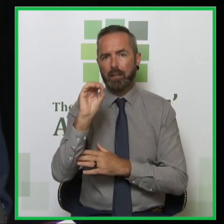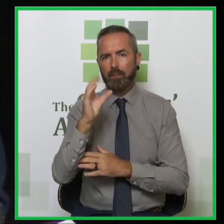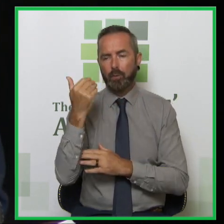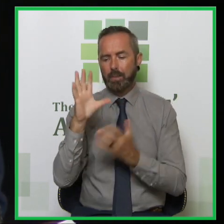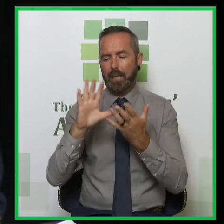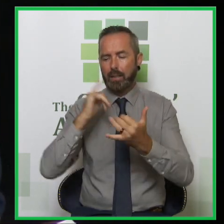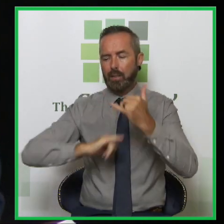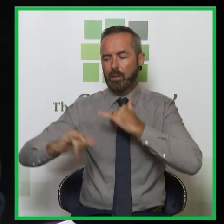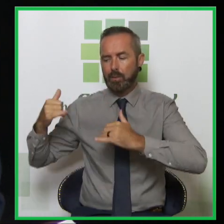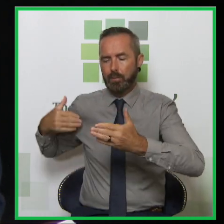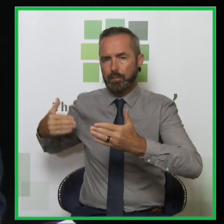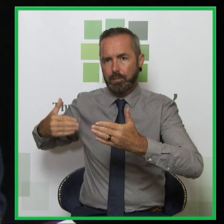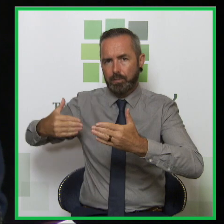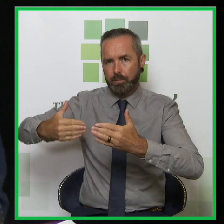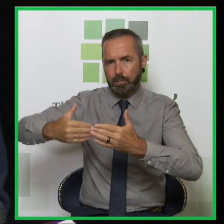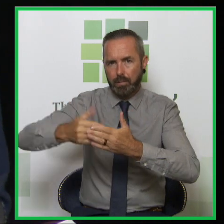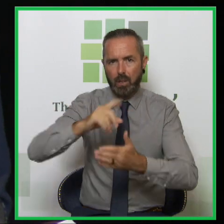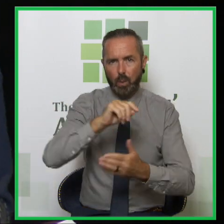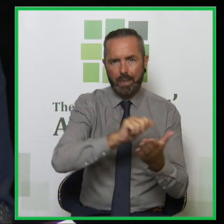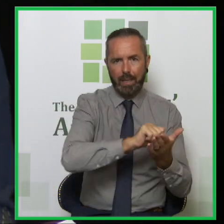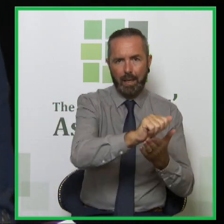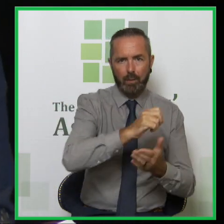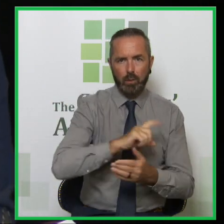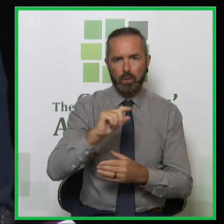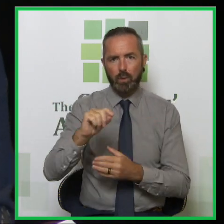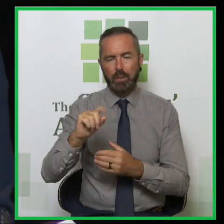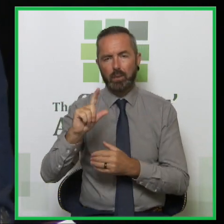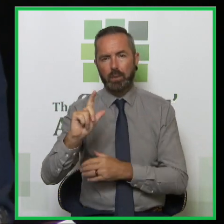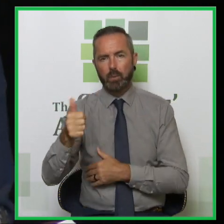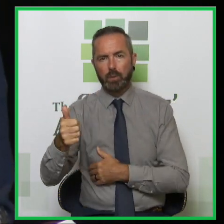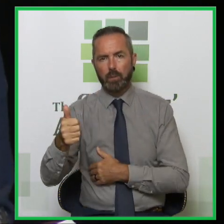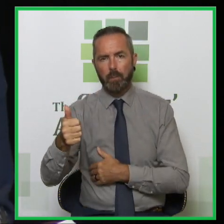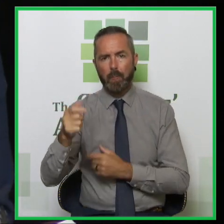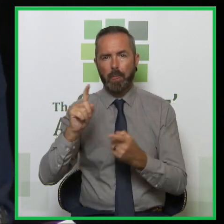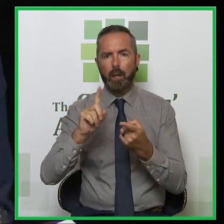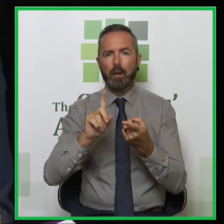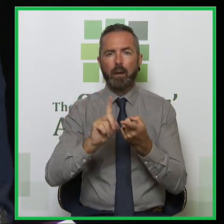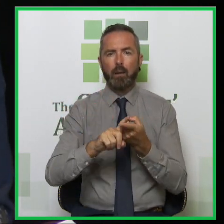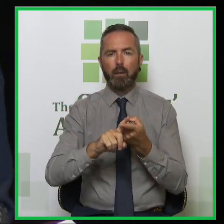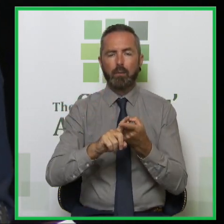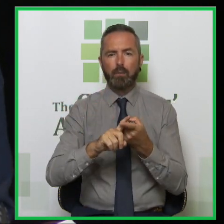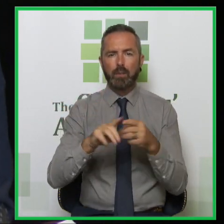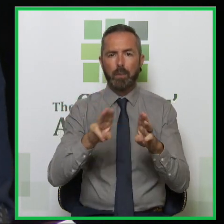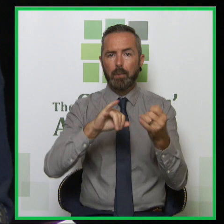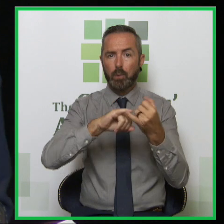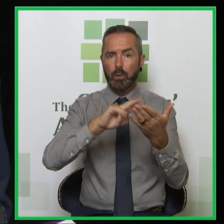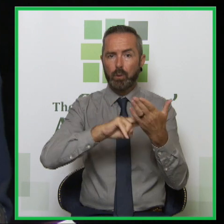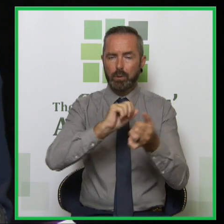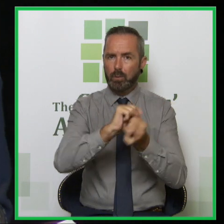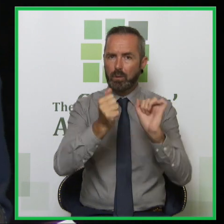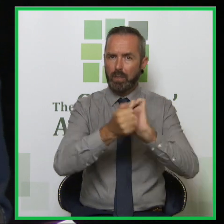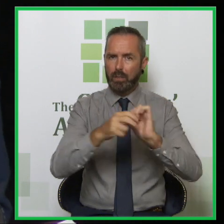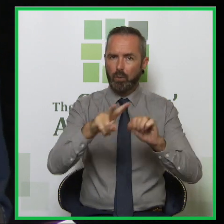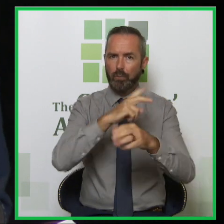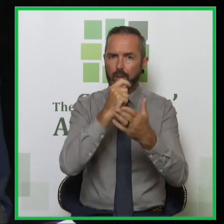from 2011 to 2021. Also, the profile of cannabis use has changed over time, and people are using it more